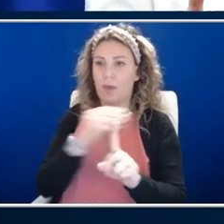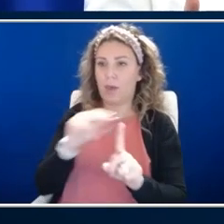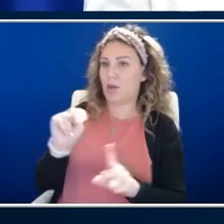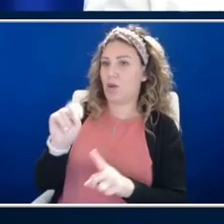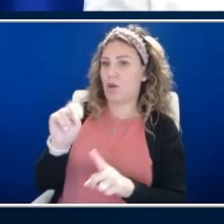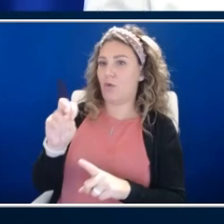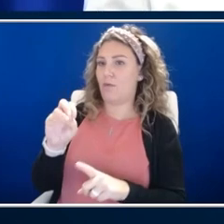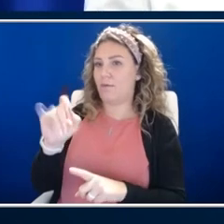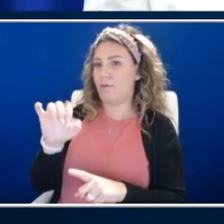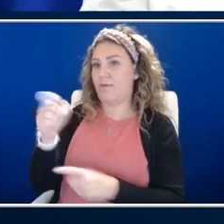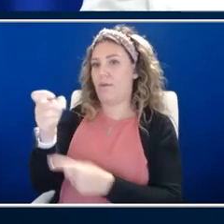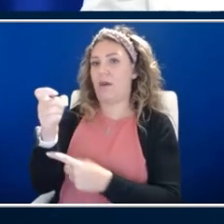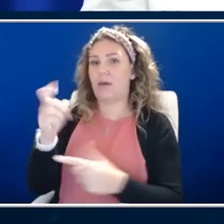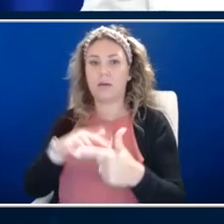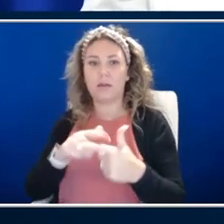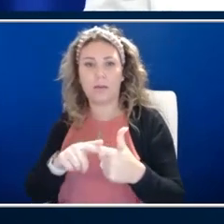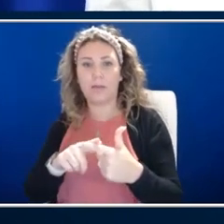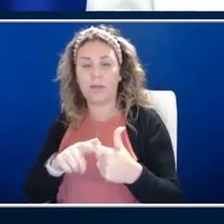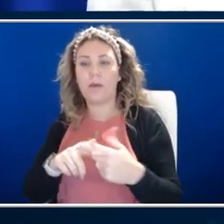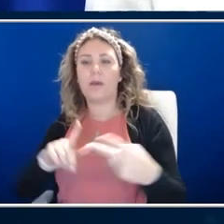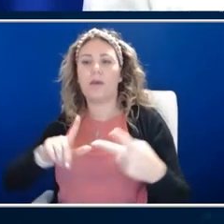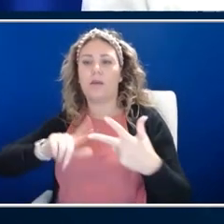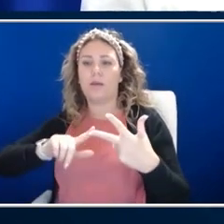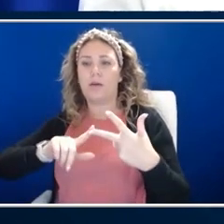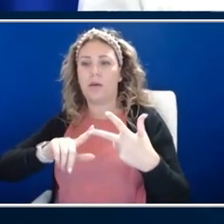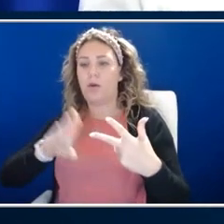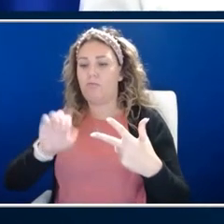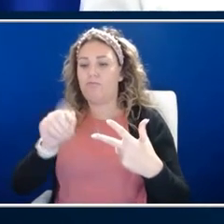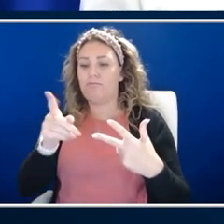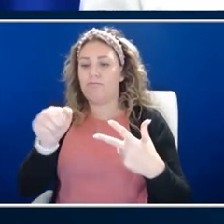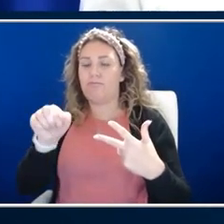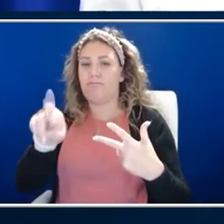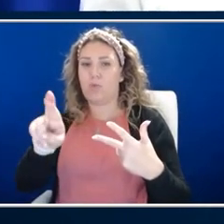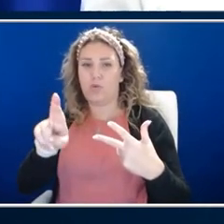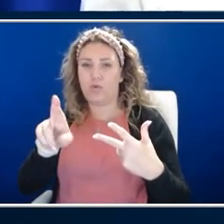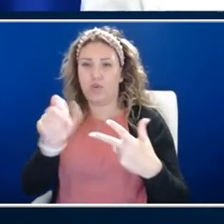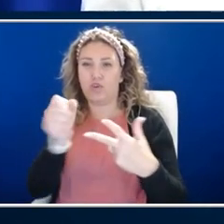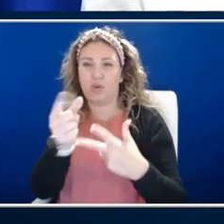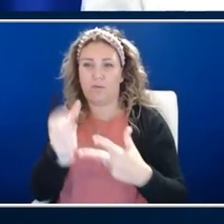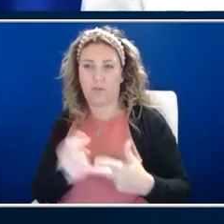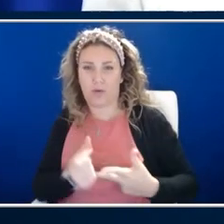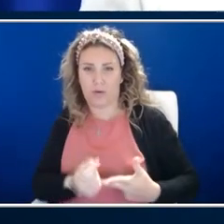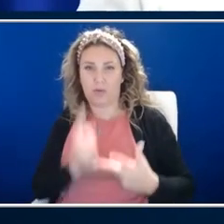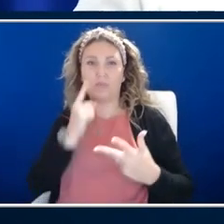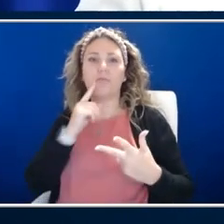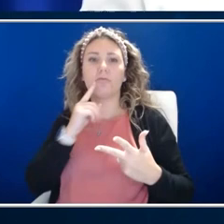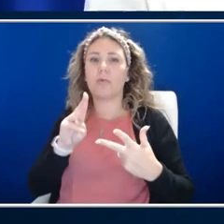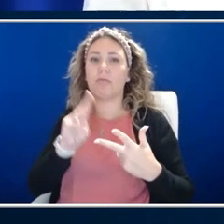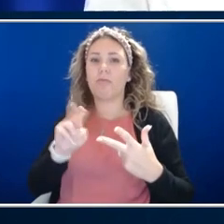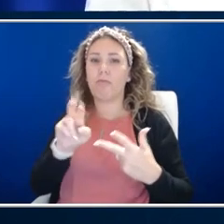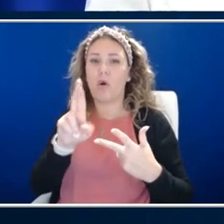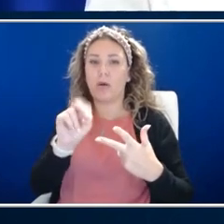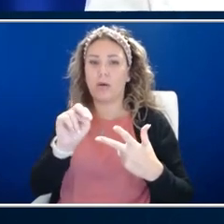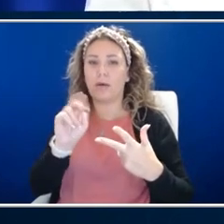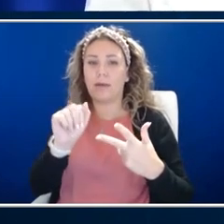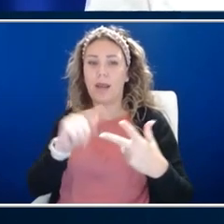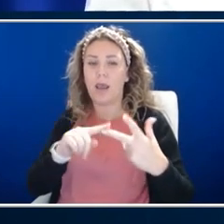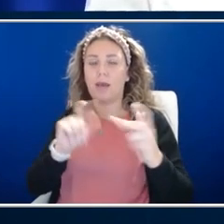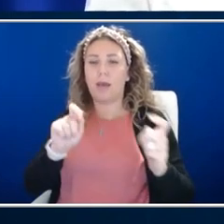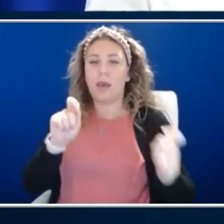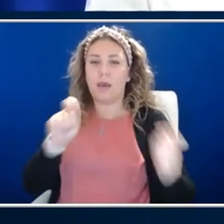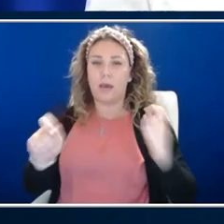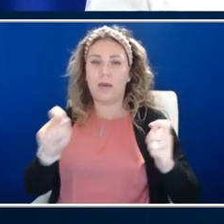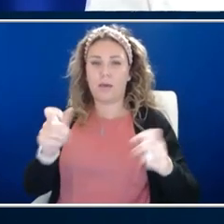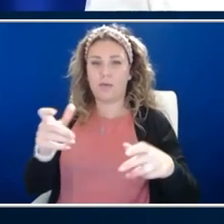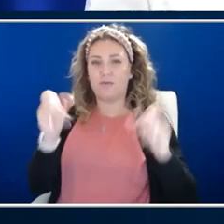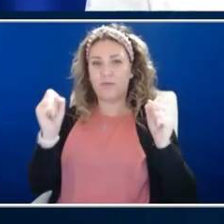you would get a booster once a year. And the mRNA looks like the waves we're going to go because we can pivot it so fast, and just as we have now, and